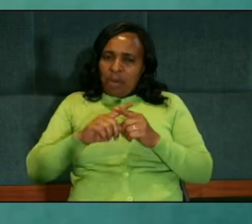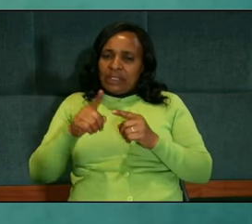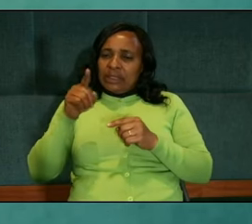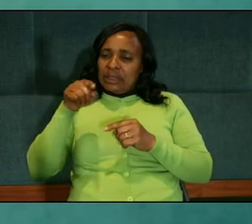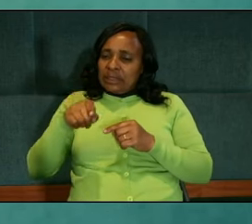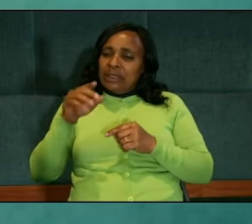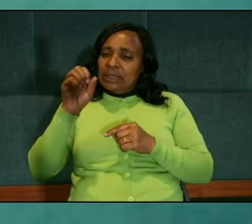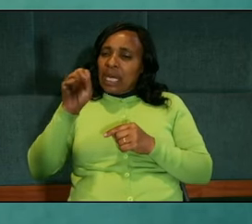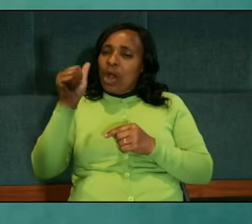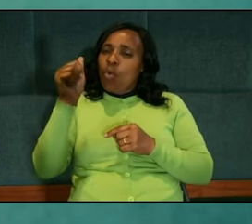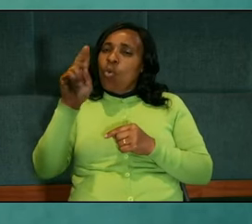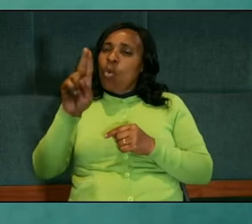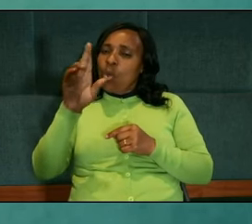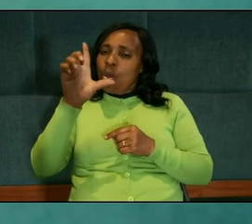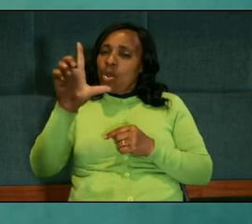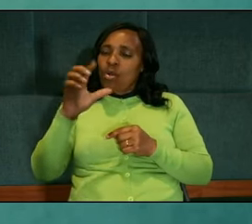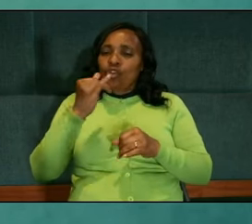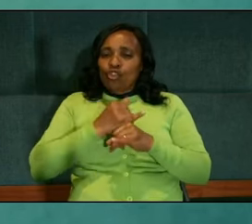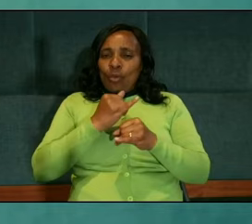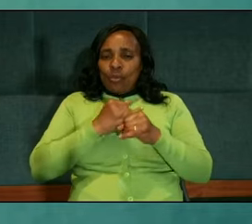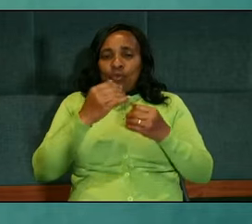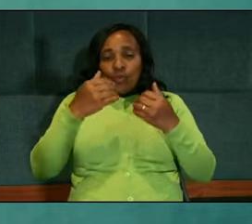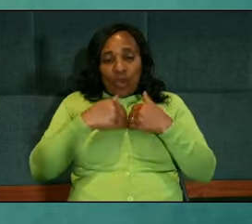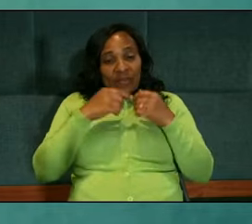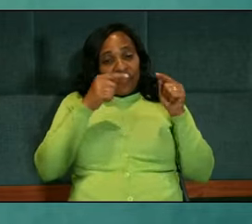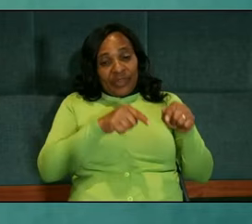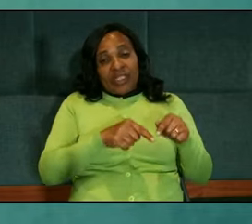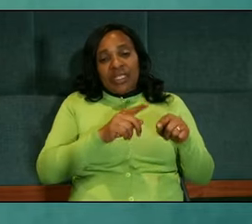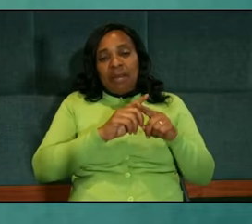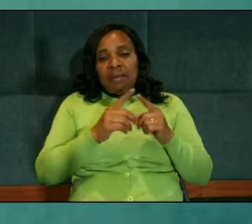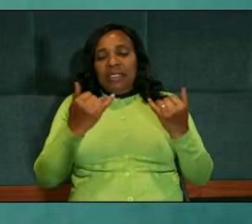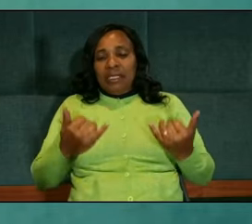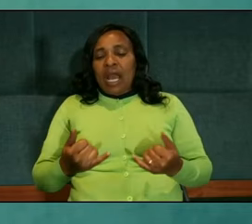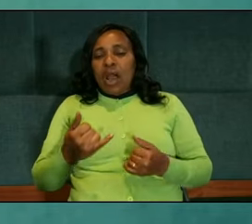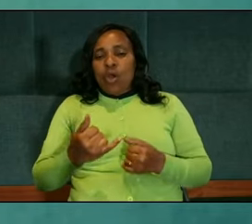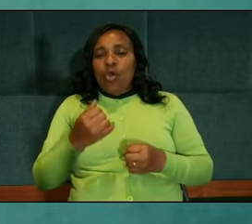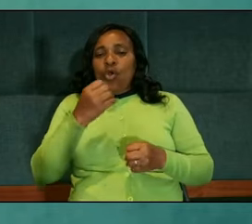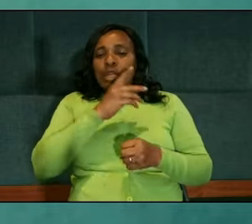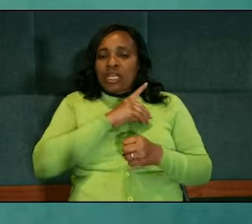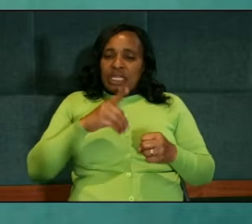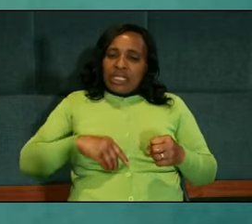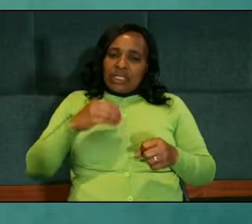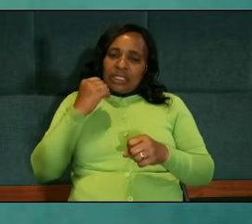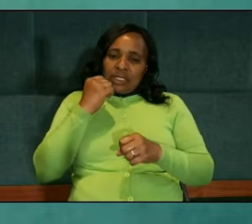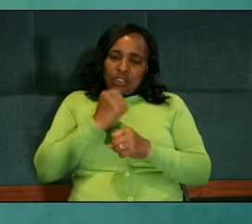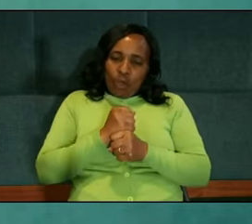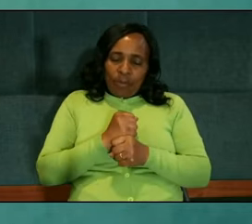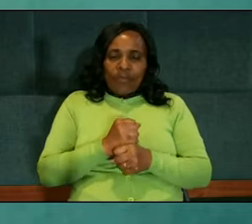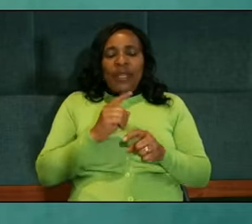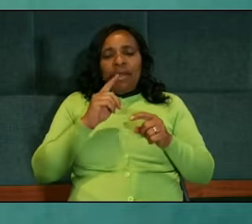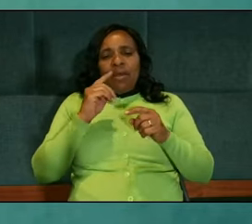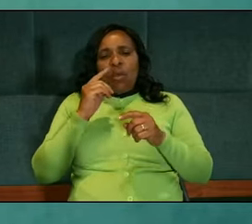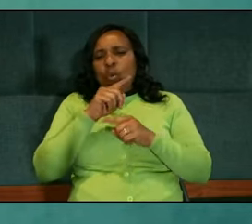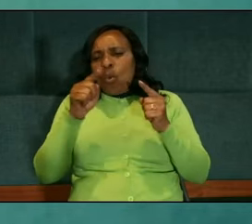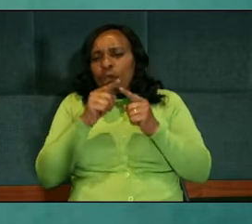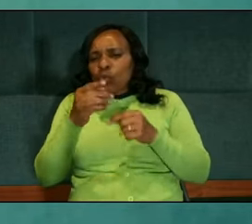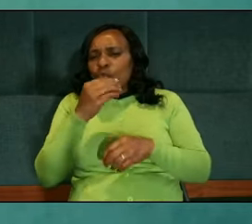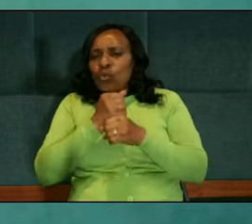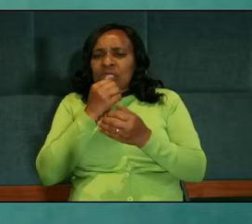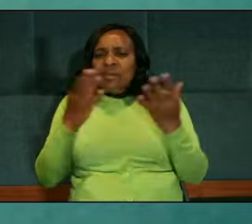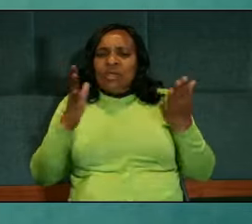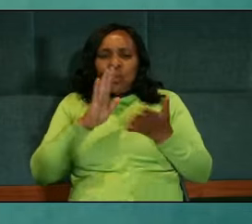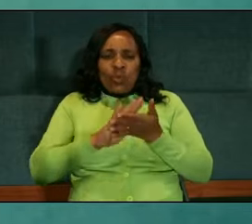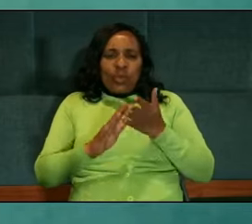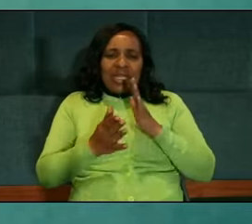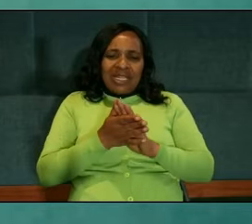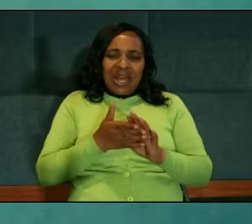be doing this, and many people didn't have it in mind mm-hmm. that it was also David's job. Mm-hmm. So when you're doing something that is without,